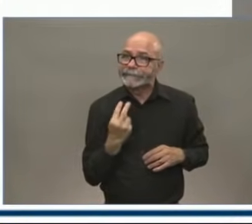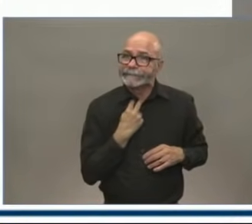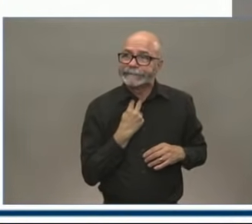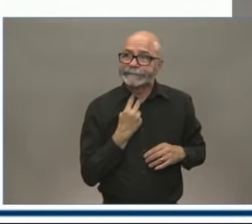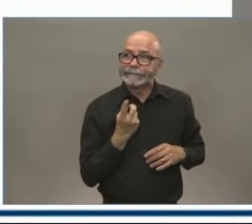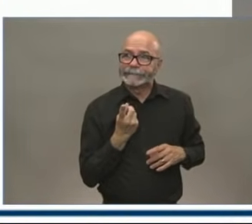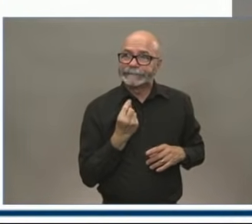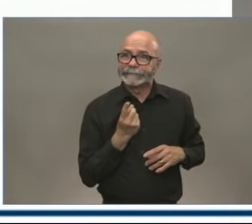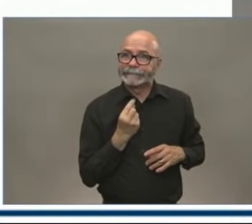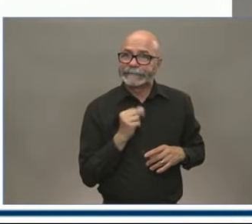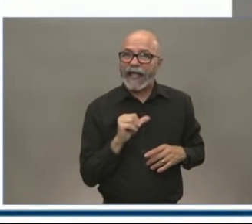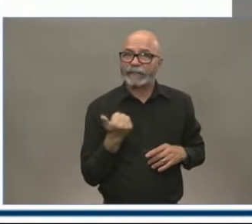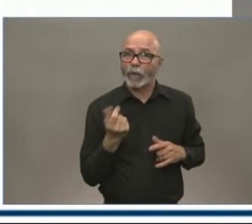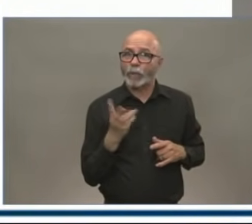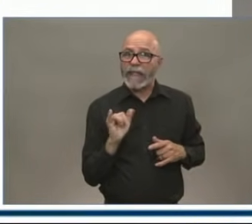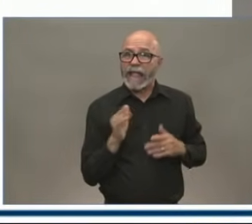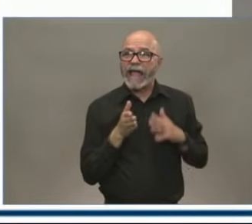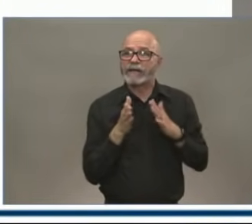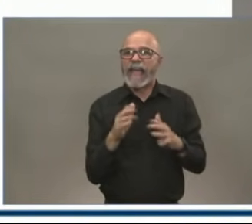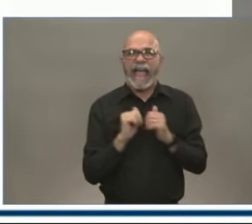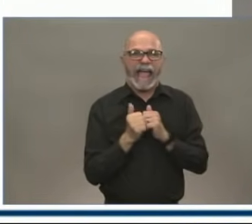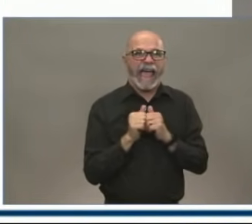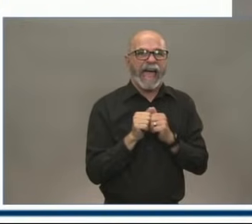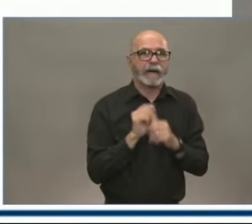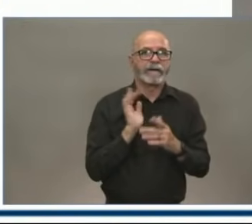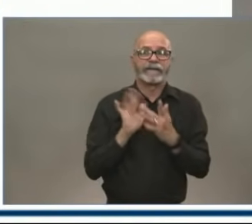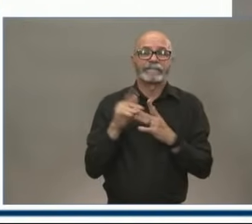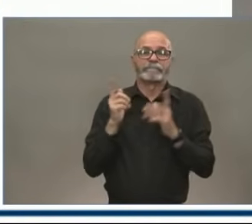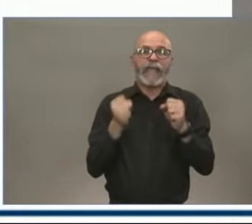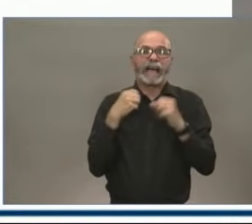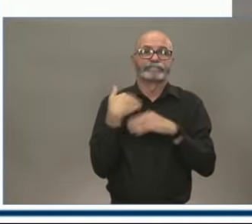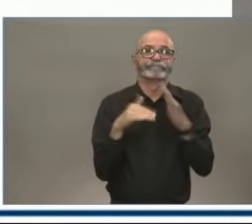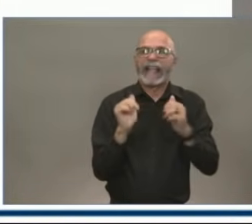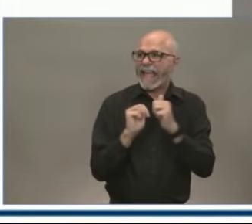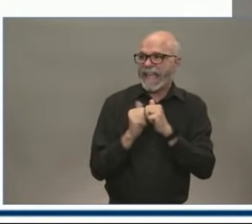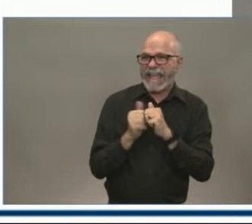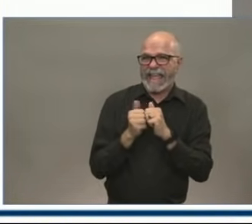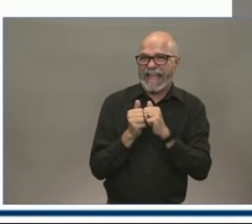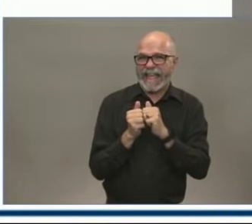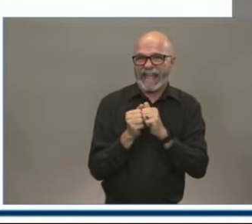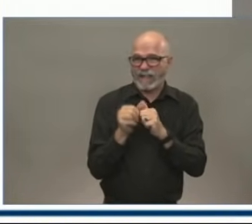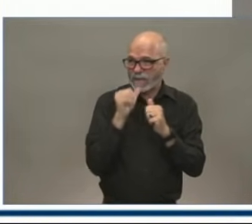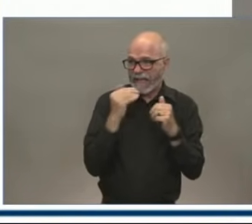of contacts that don't necessarily, if they don't have an email, that don't require somebody to